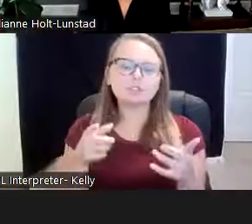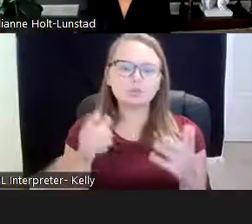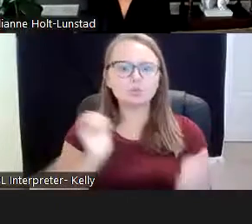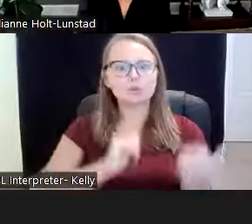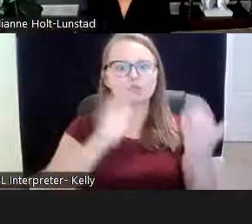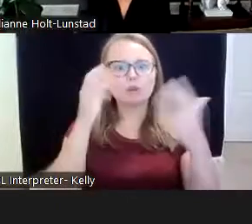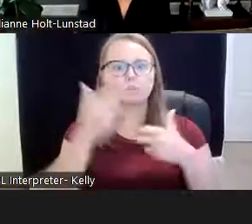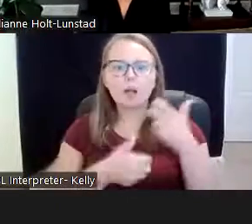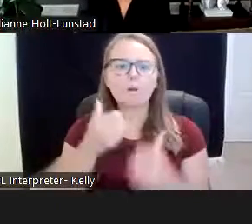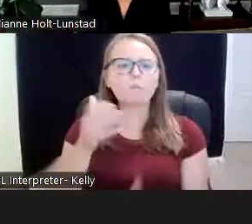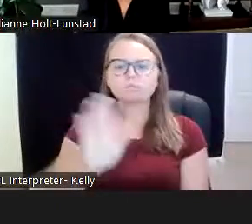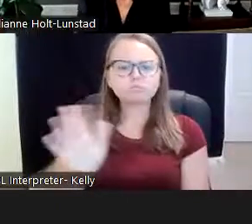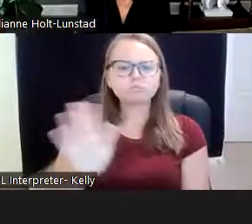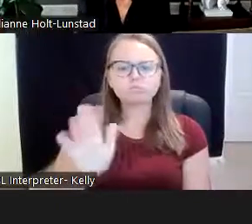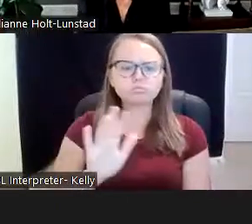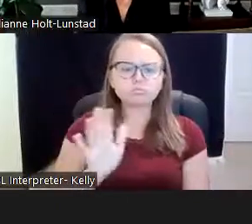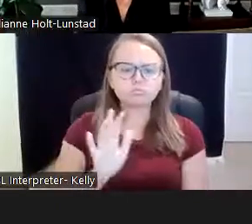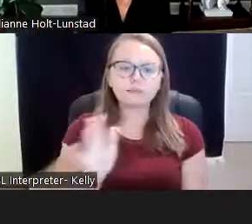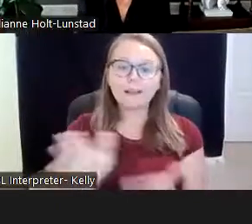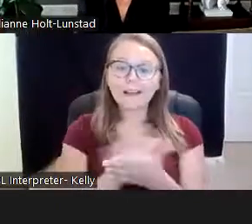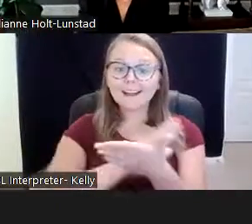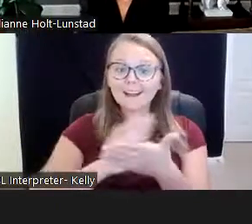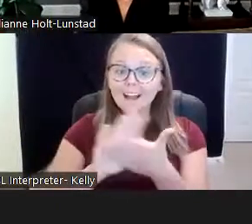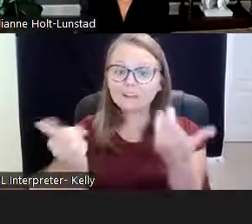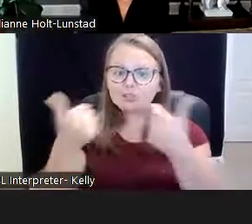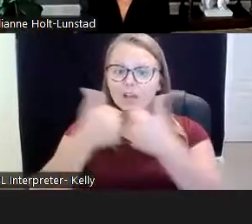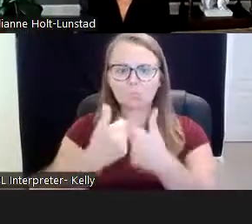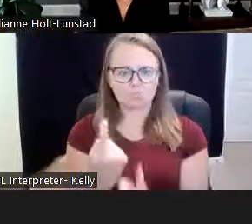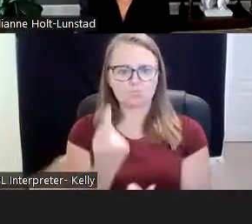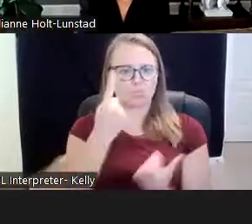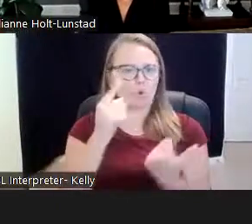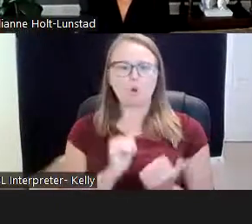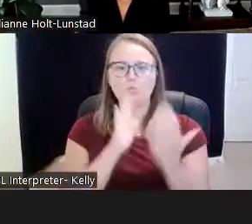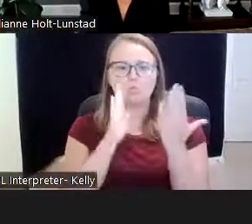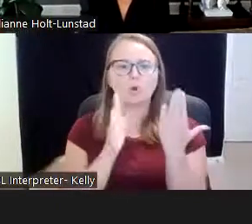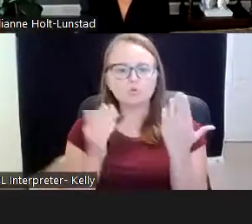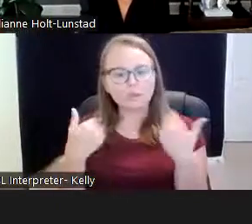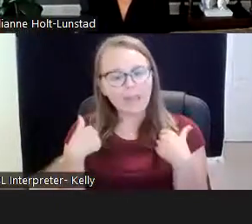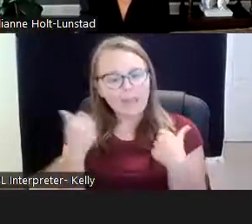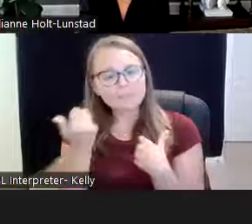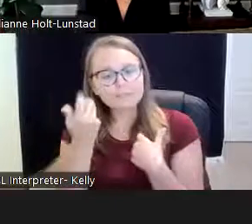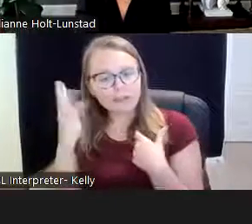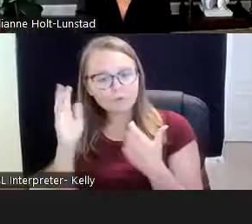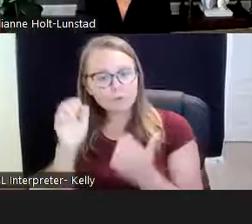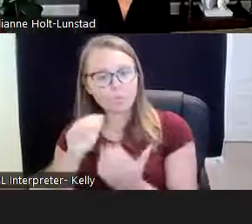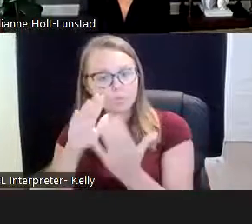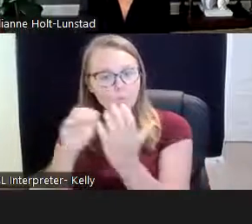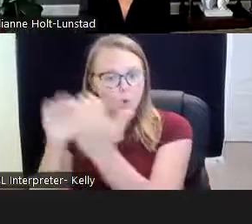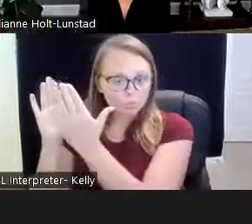this. And of course, you know, the KIND Challenge is just one approach, and multiple approaches are needed.